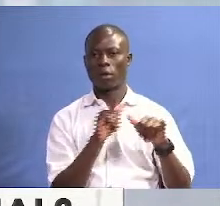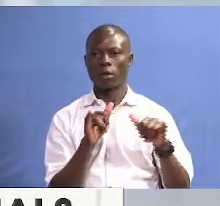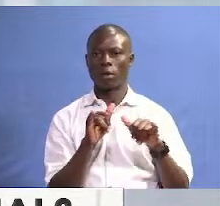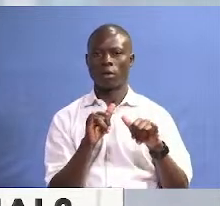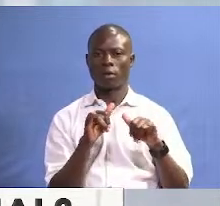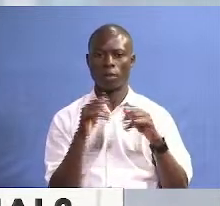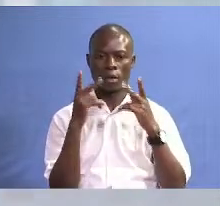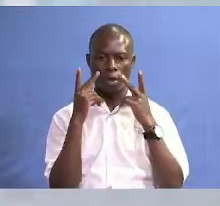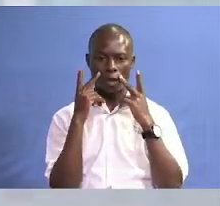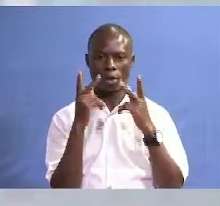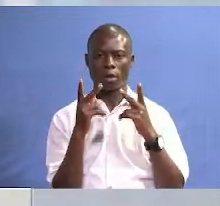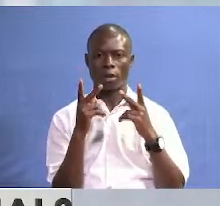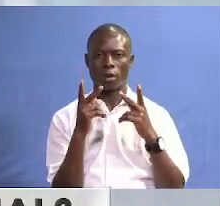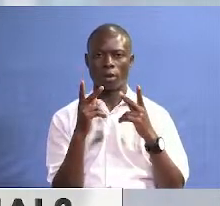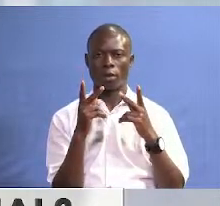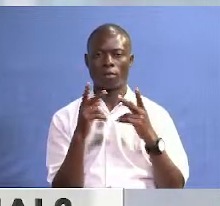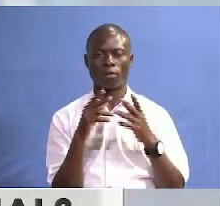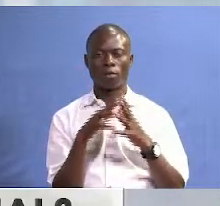whether...